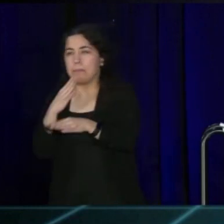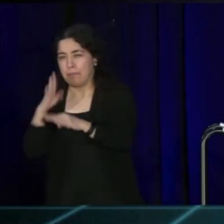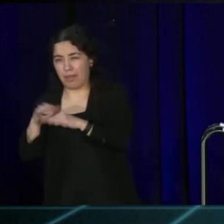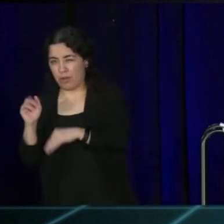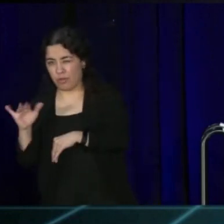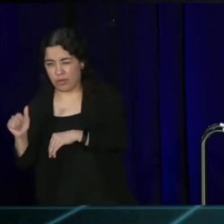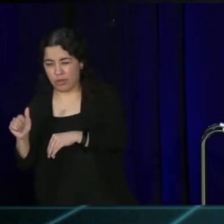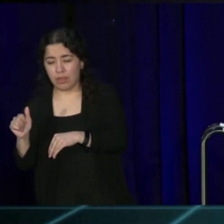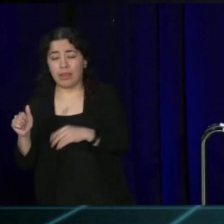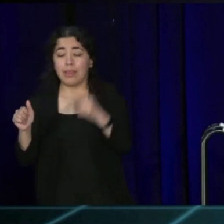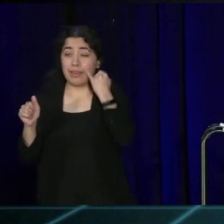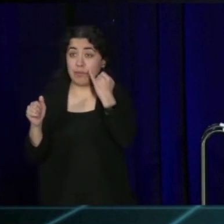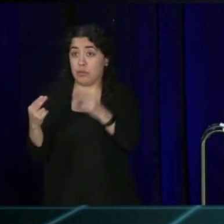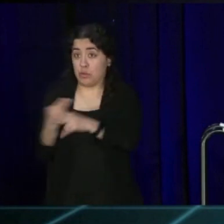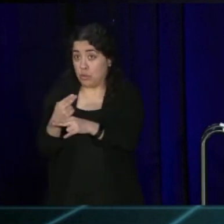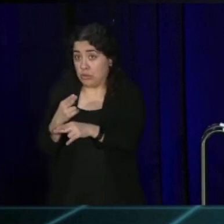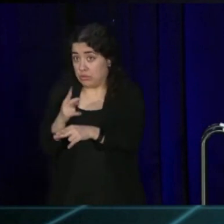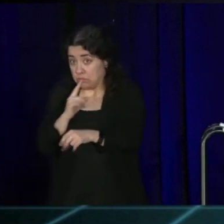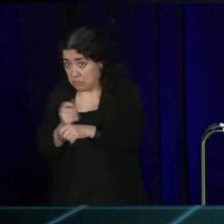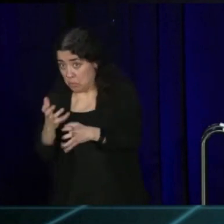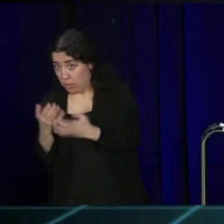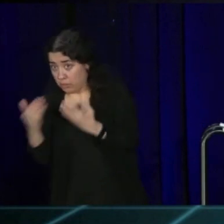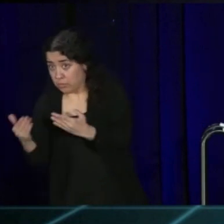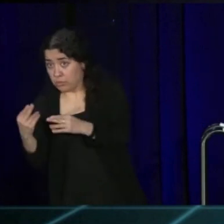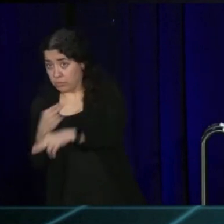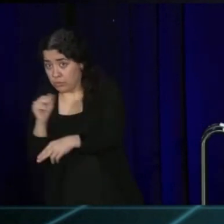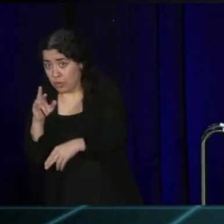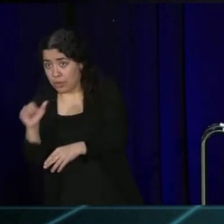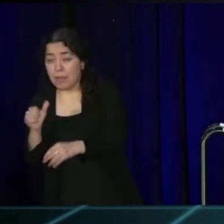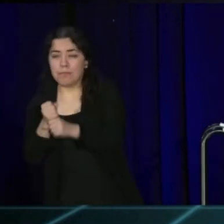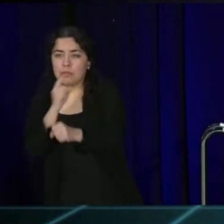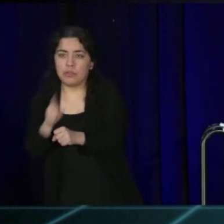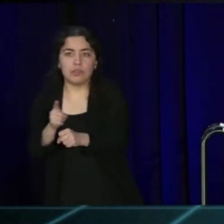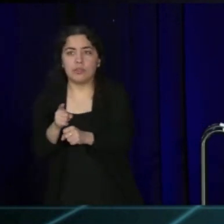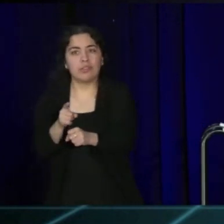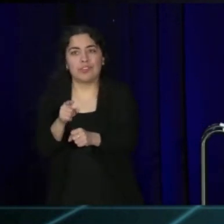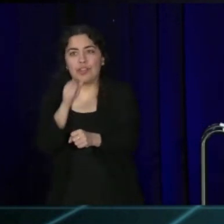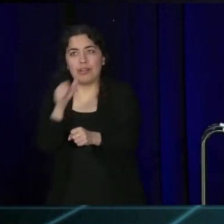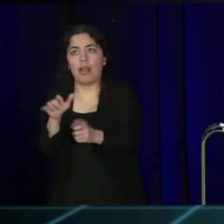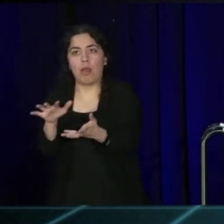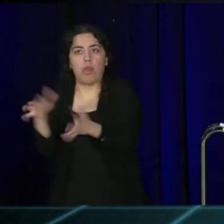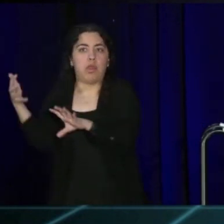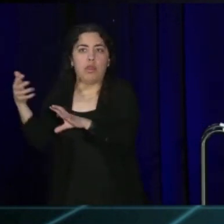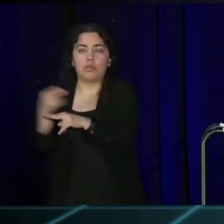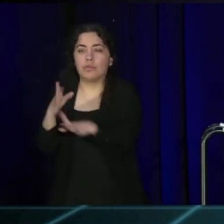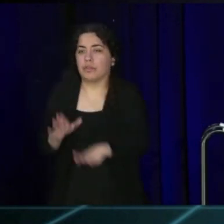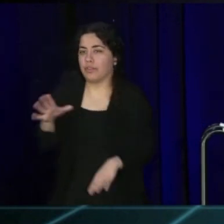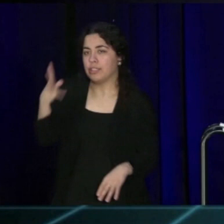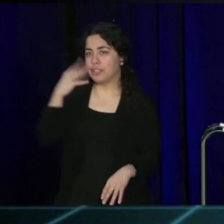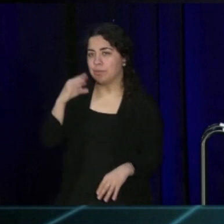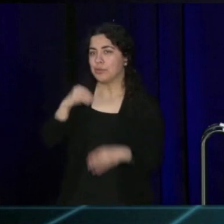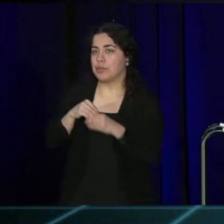attributes, make sure that you're not harming the experience of the users in the process.